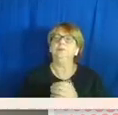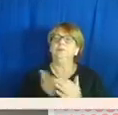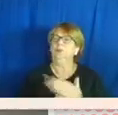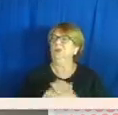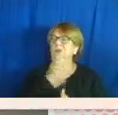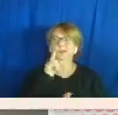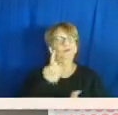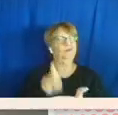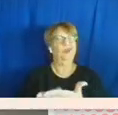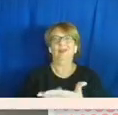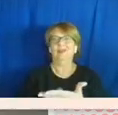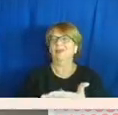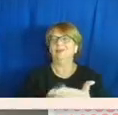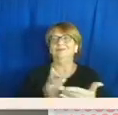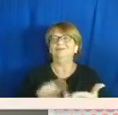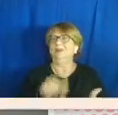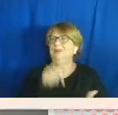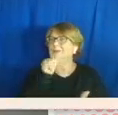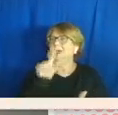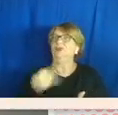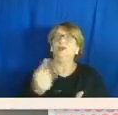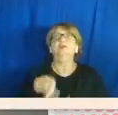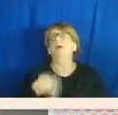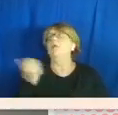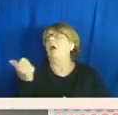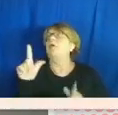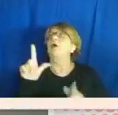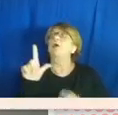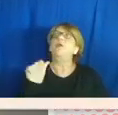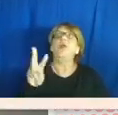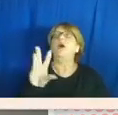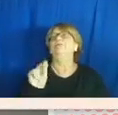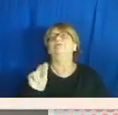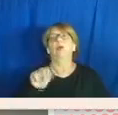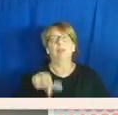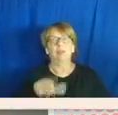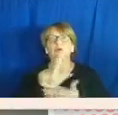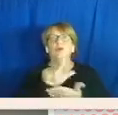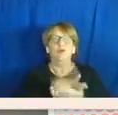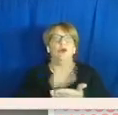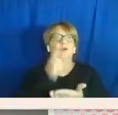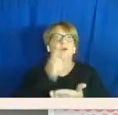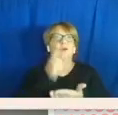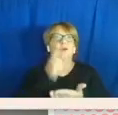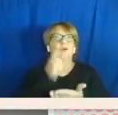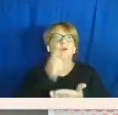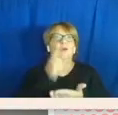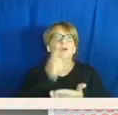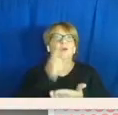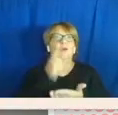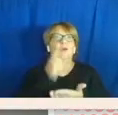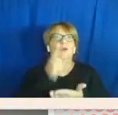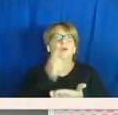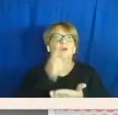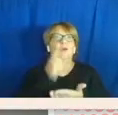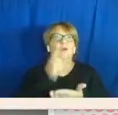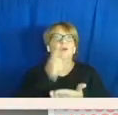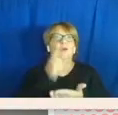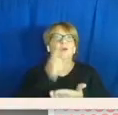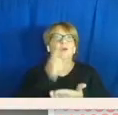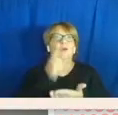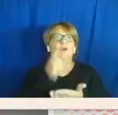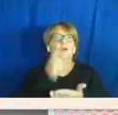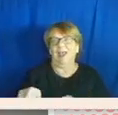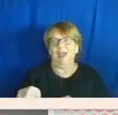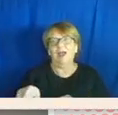was not just another law. This was a law for people with disabilities, and they had to be